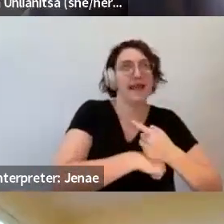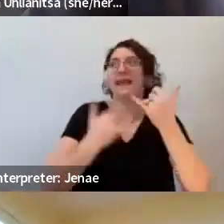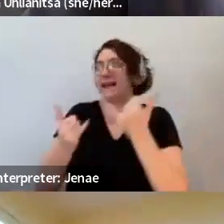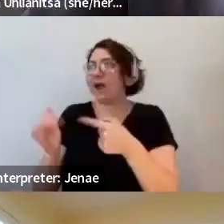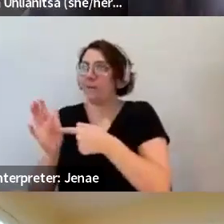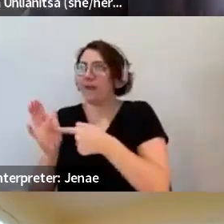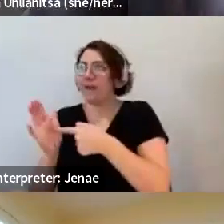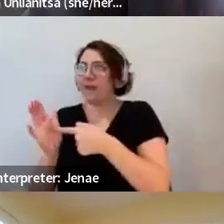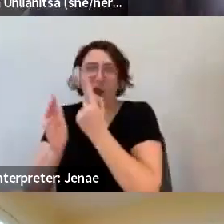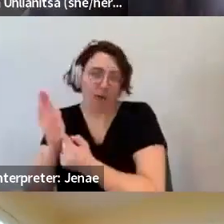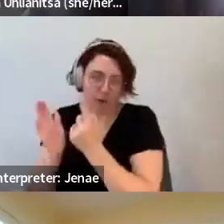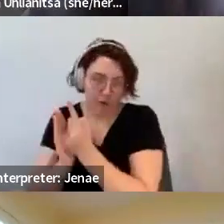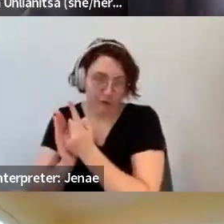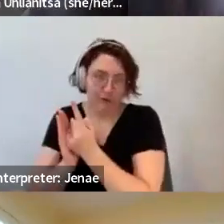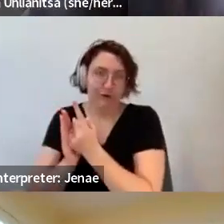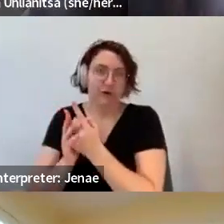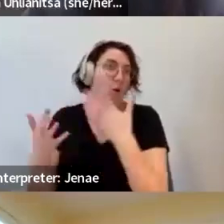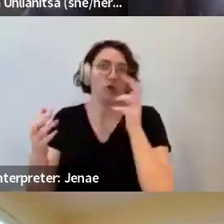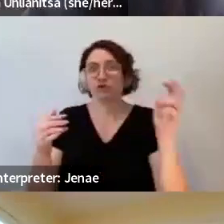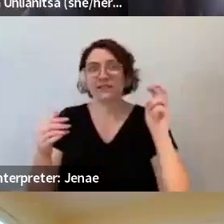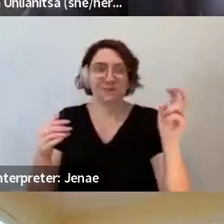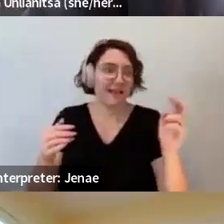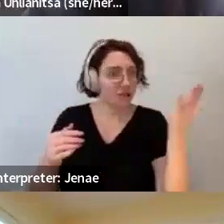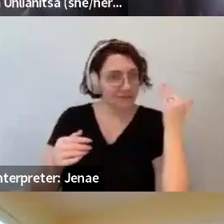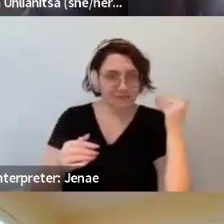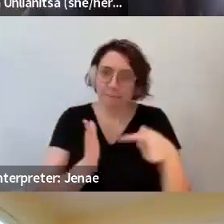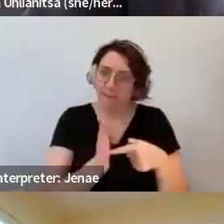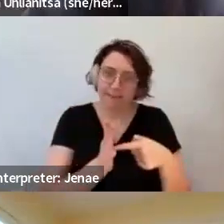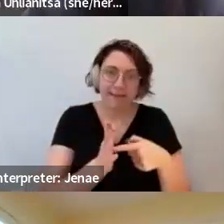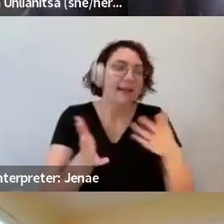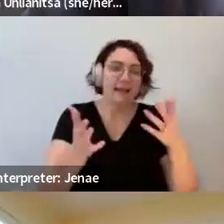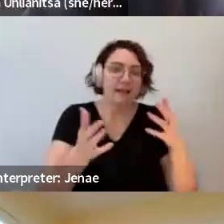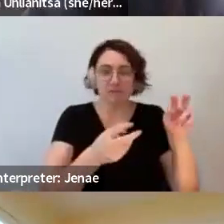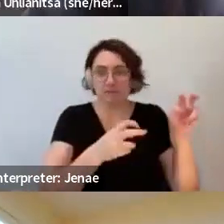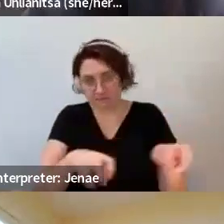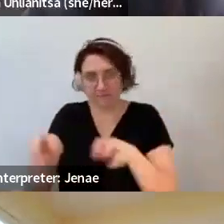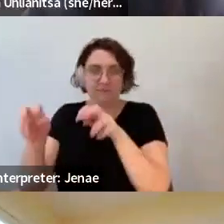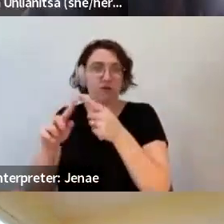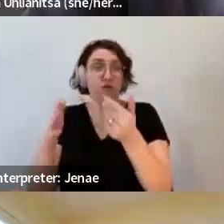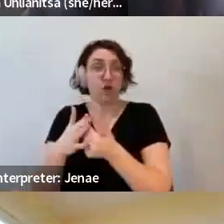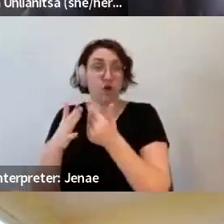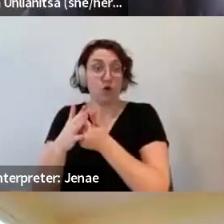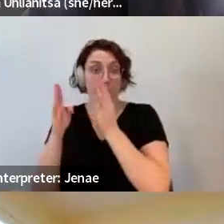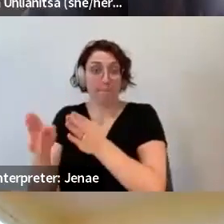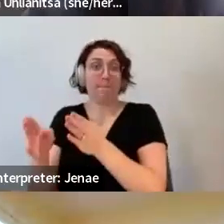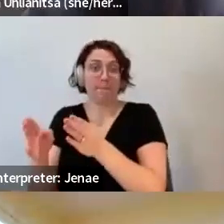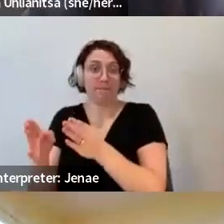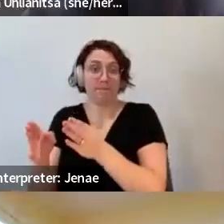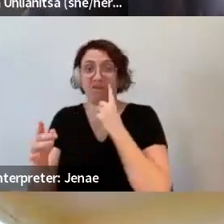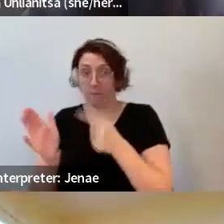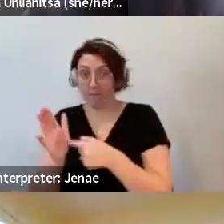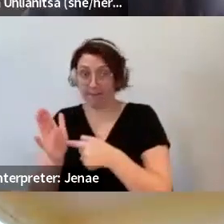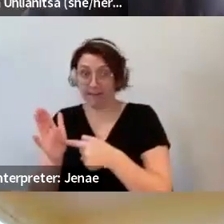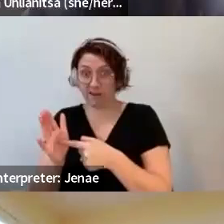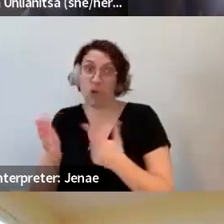hour, or you are, for transportation, you were billing in whatever ways you were doing, and you're moving to a new billing methodology, or maybe